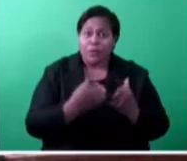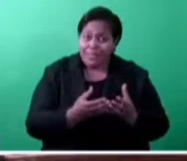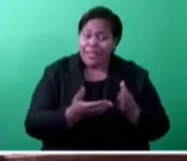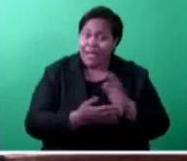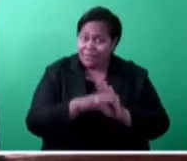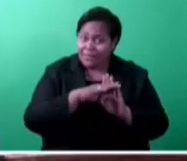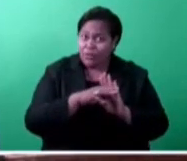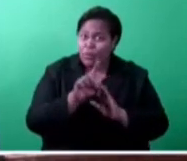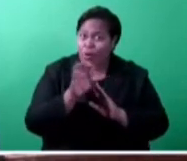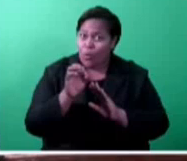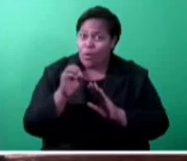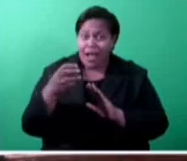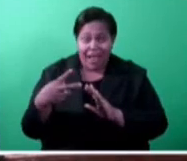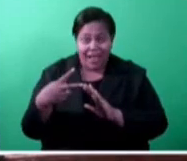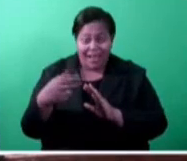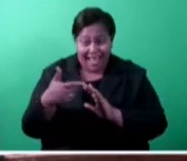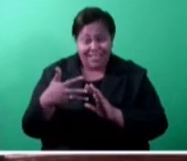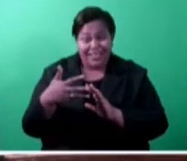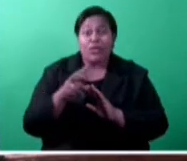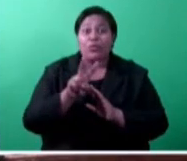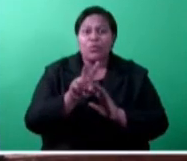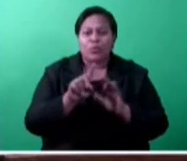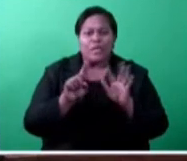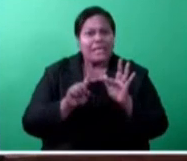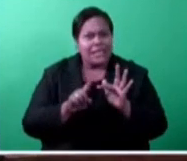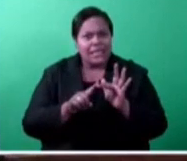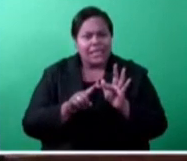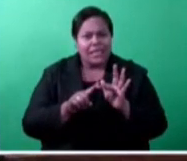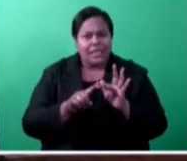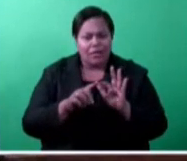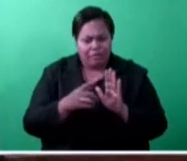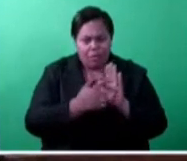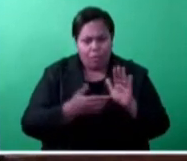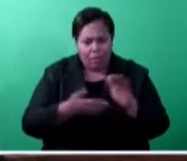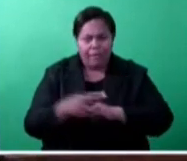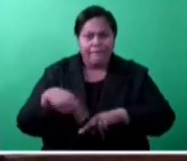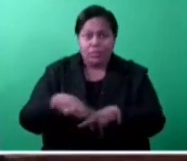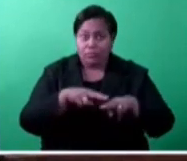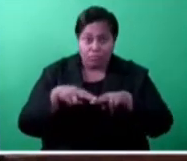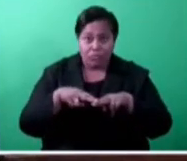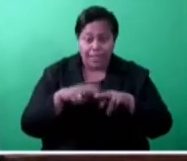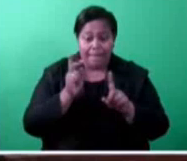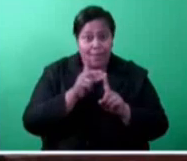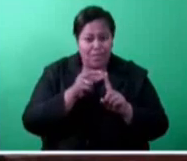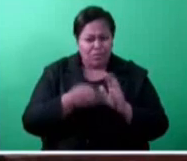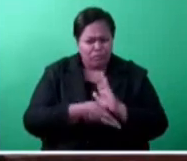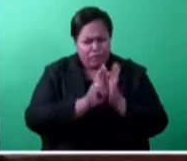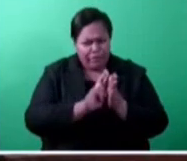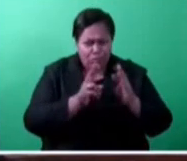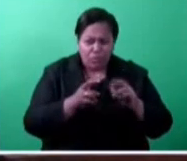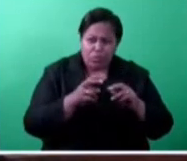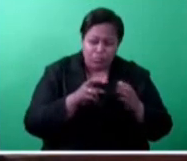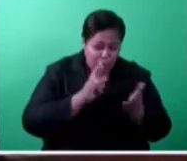109(2)(e) of the Standing Orders of the Parliament of the Republic of Fiji. The purpose of the review was to scrutinize